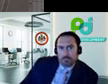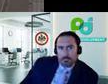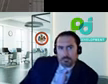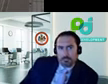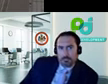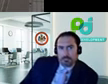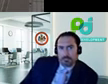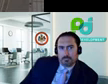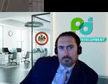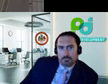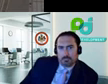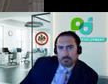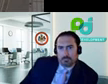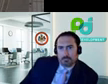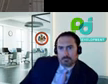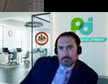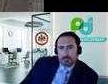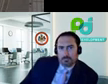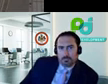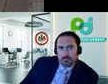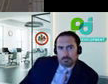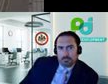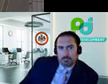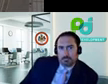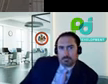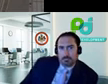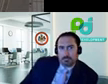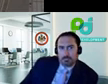And I think that's what Dwayne was alluding to.